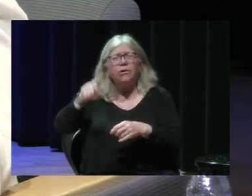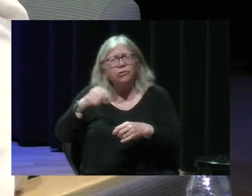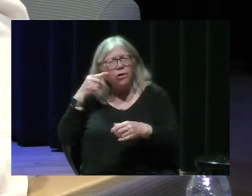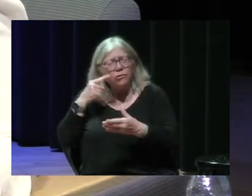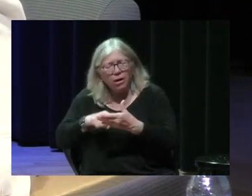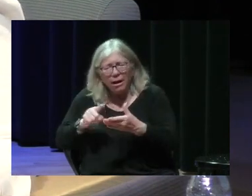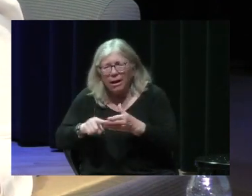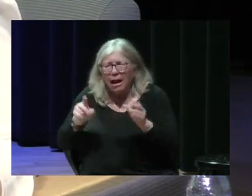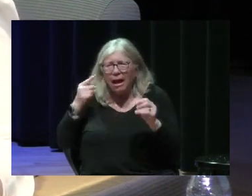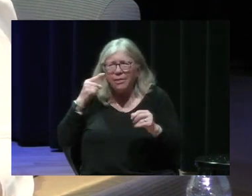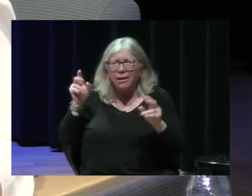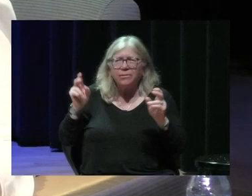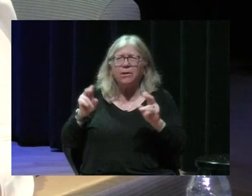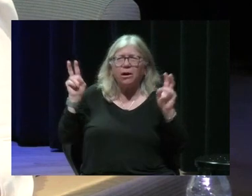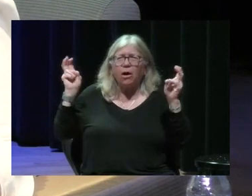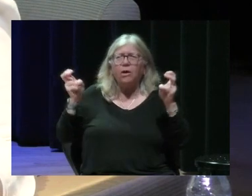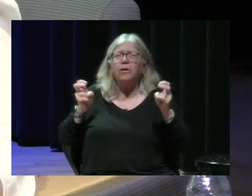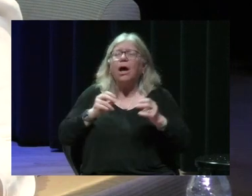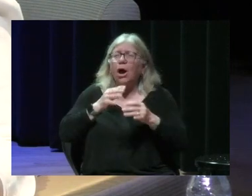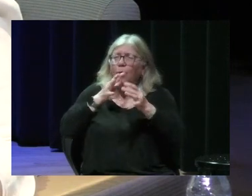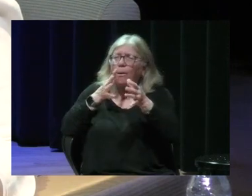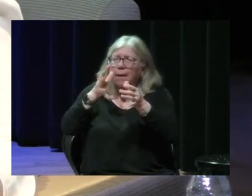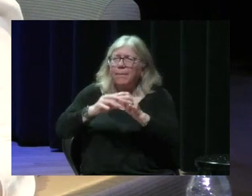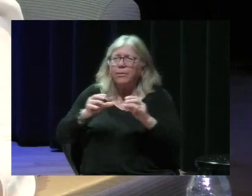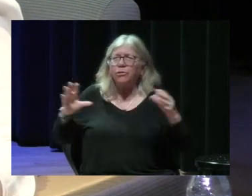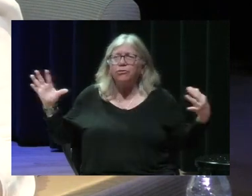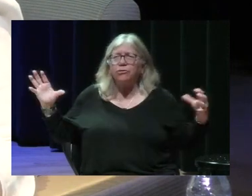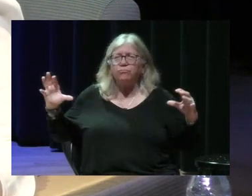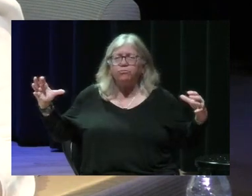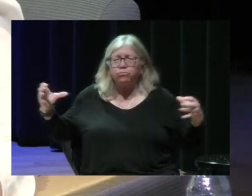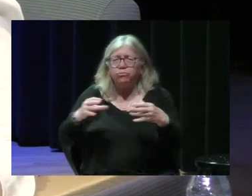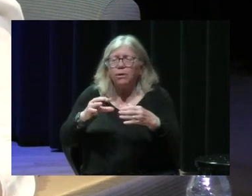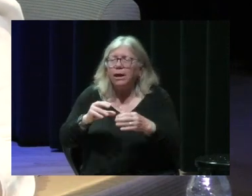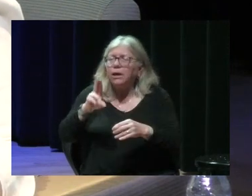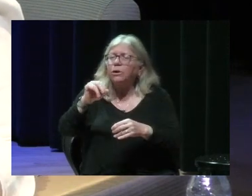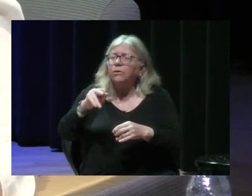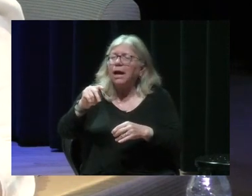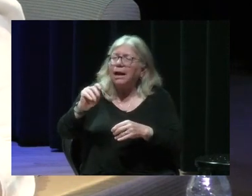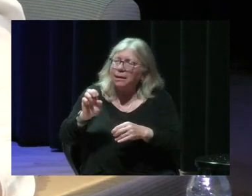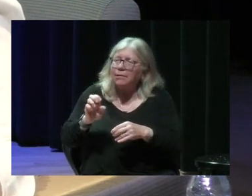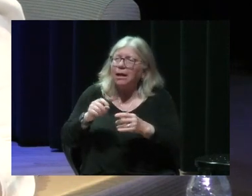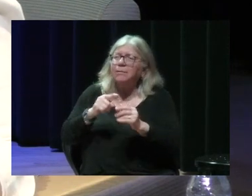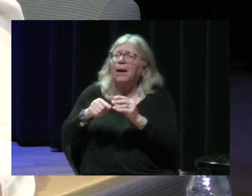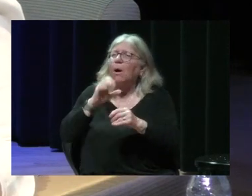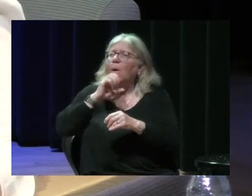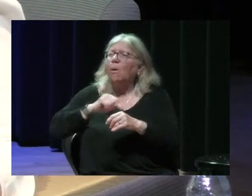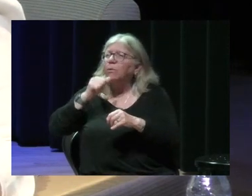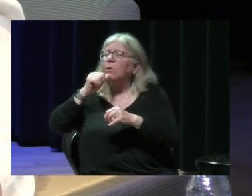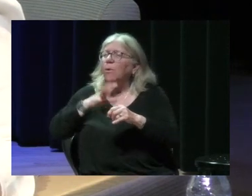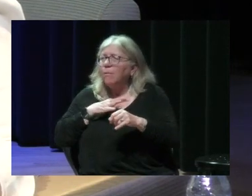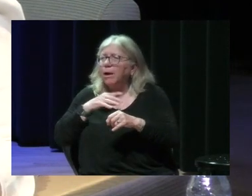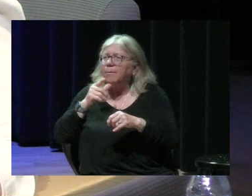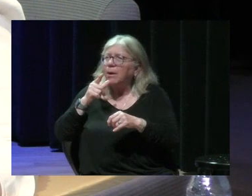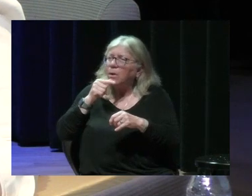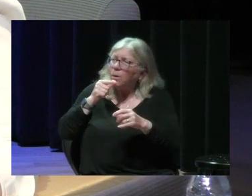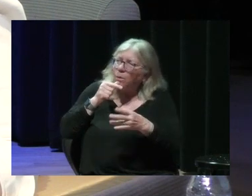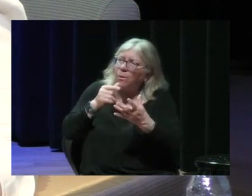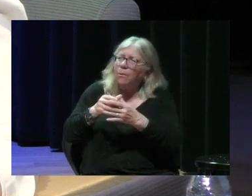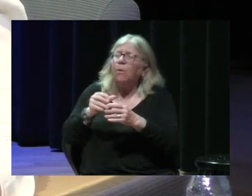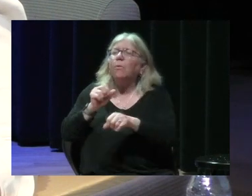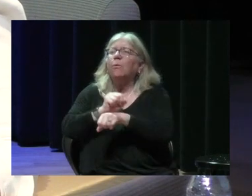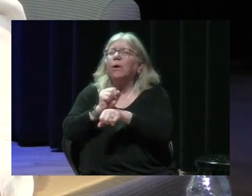title of the piece was Grandmothers Unite. But it's about this group of mostly older women in Nebraska who work on climate change